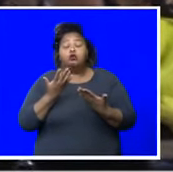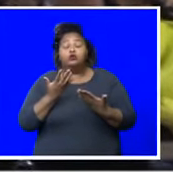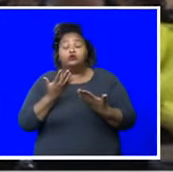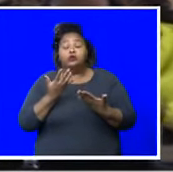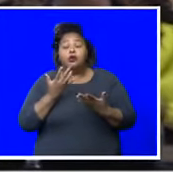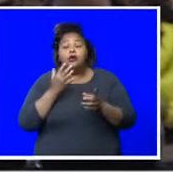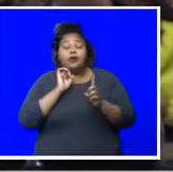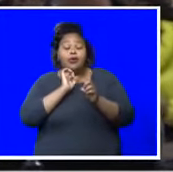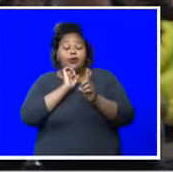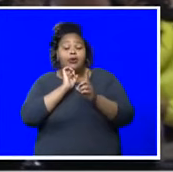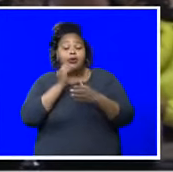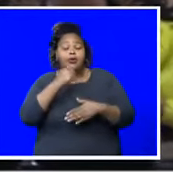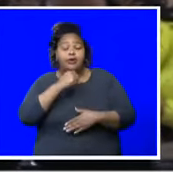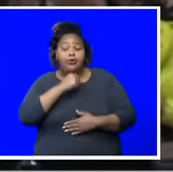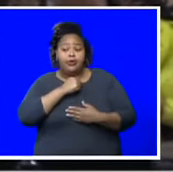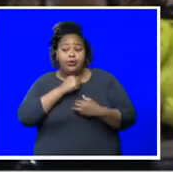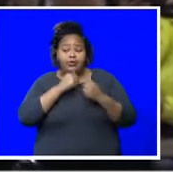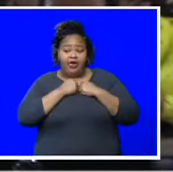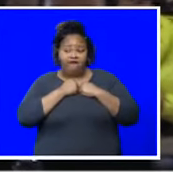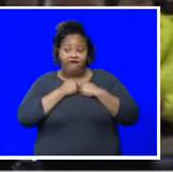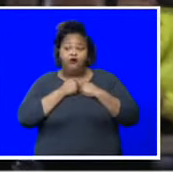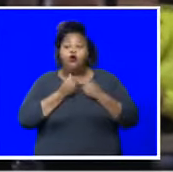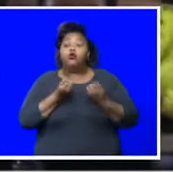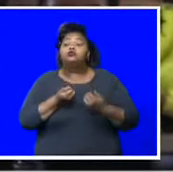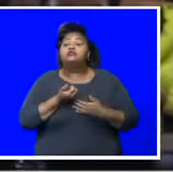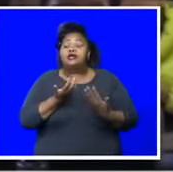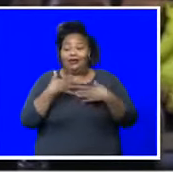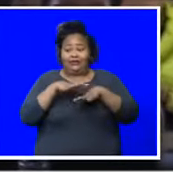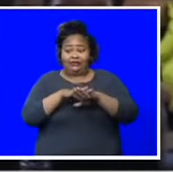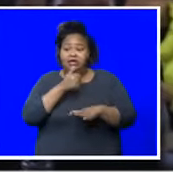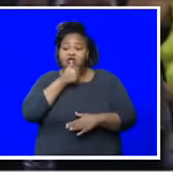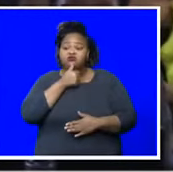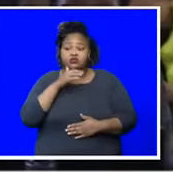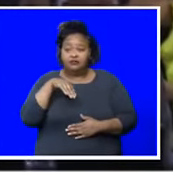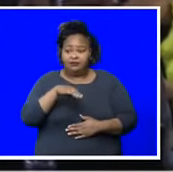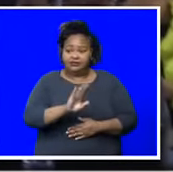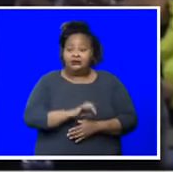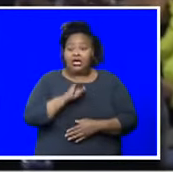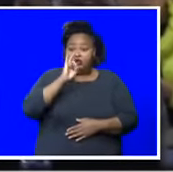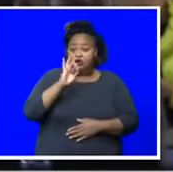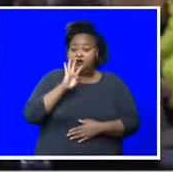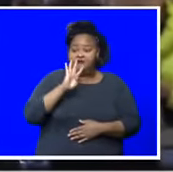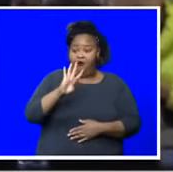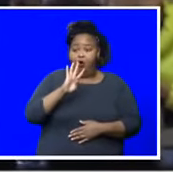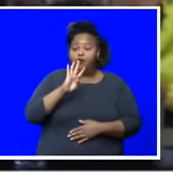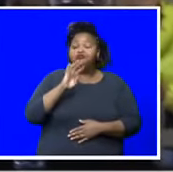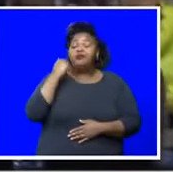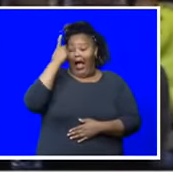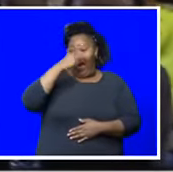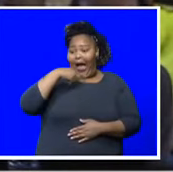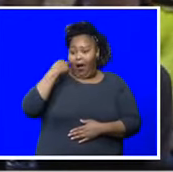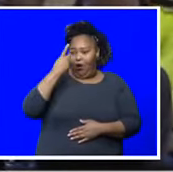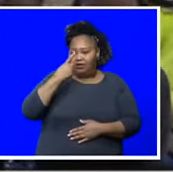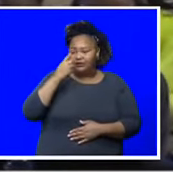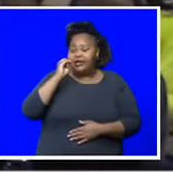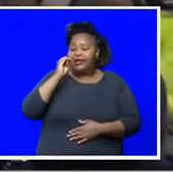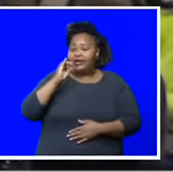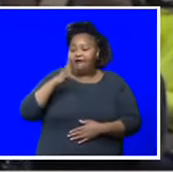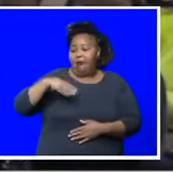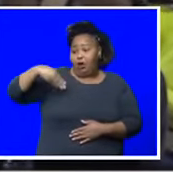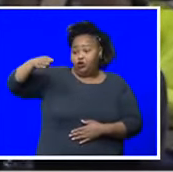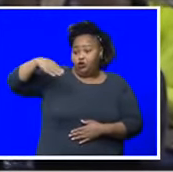kube hassle free and within 24 hours of applying my okay my documents are